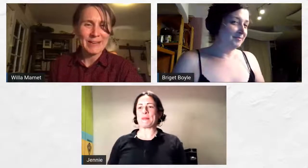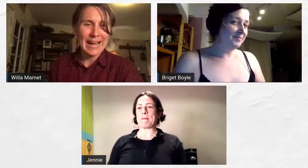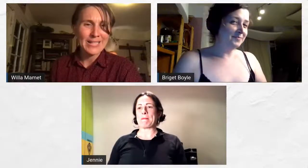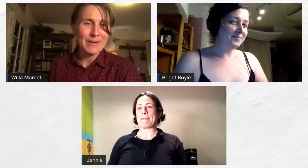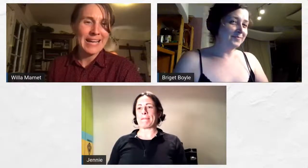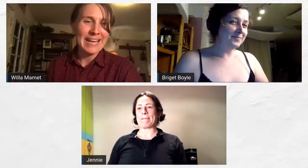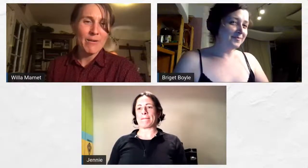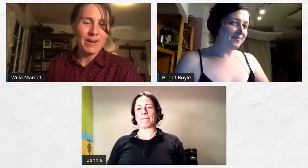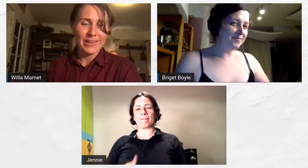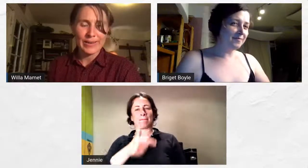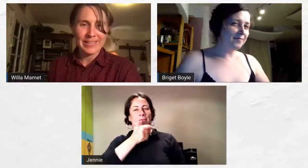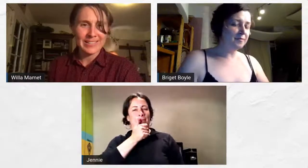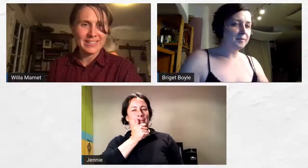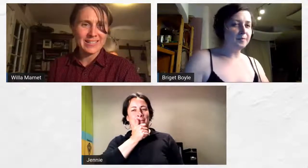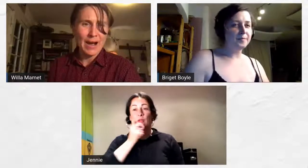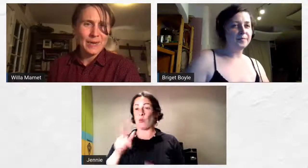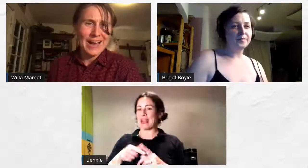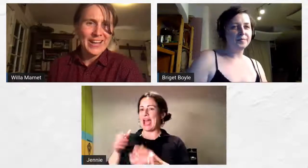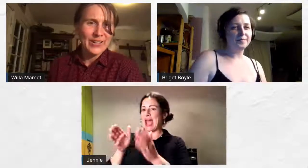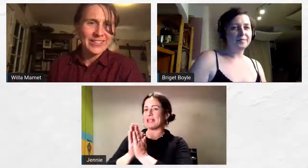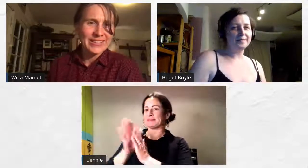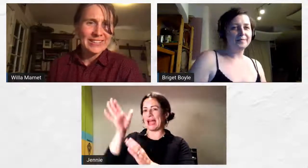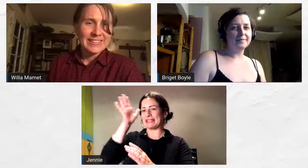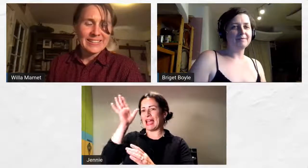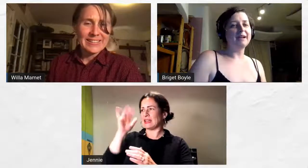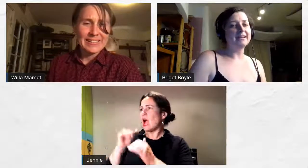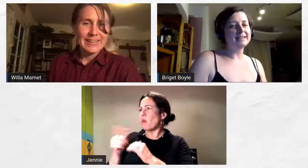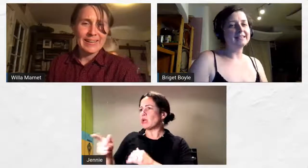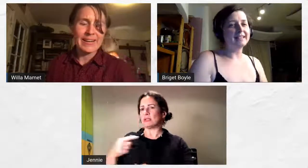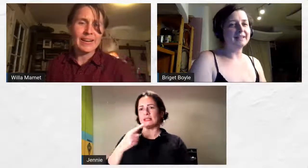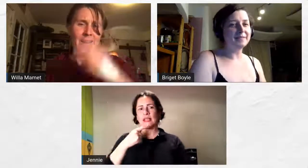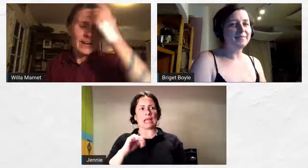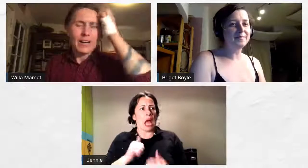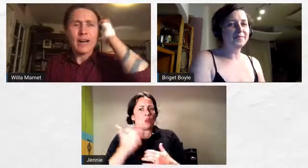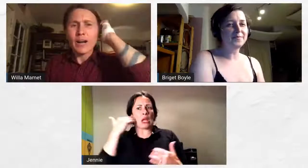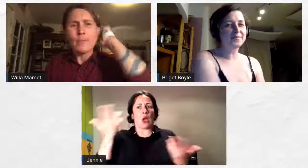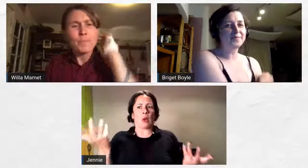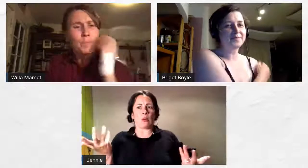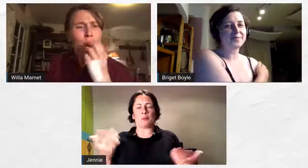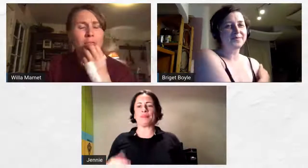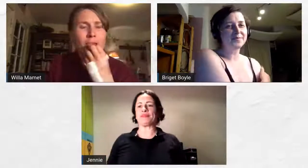It's like when I ask my dad, how are you? He says, how would I know? Right, exactly.